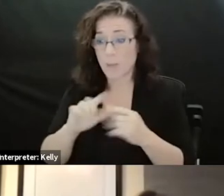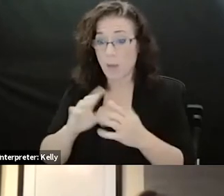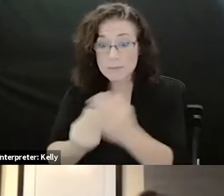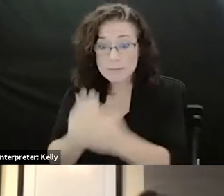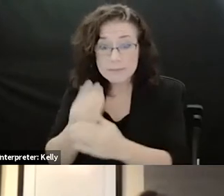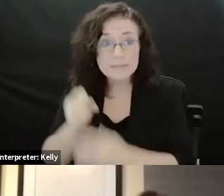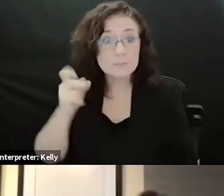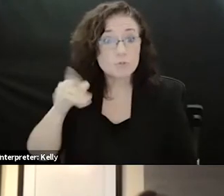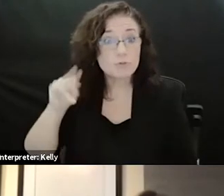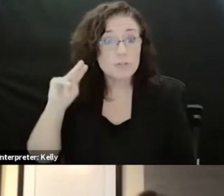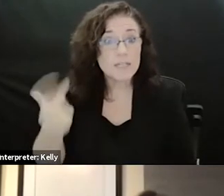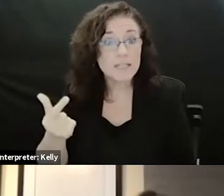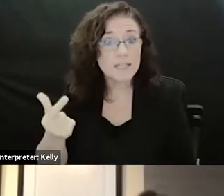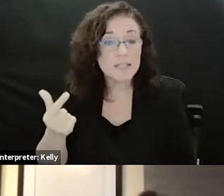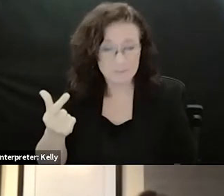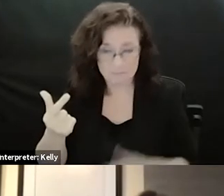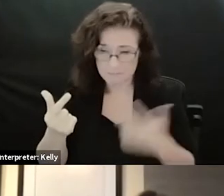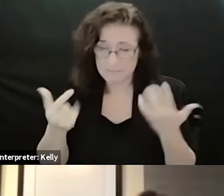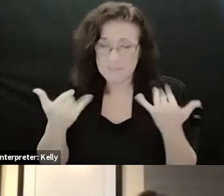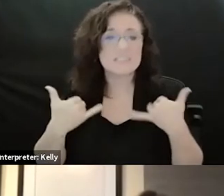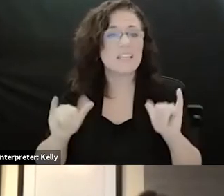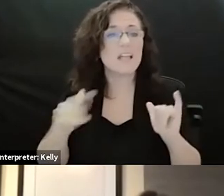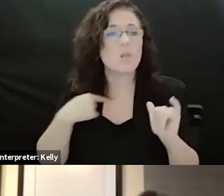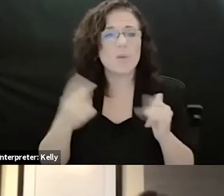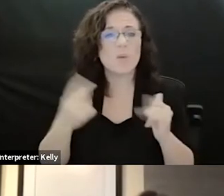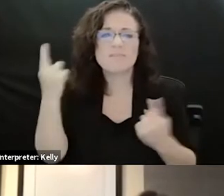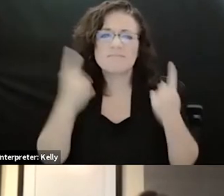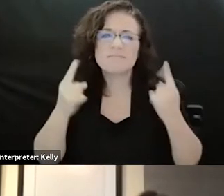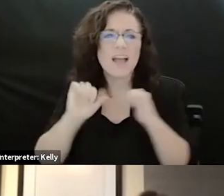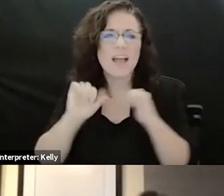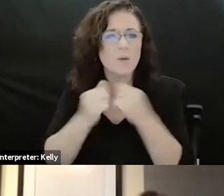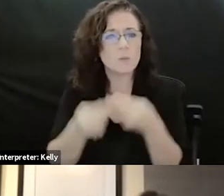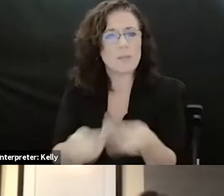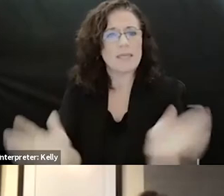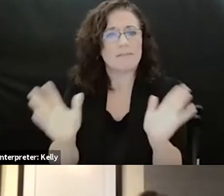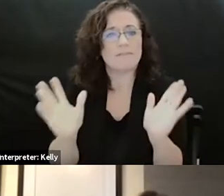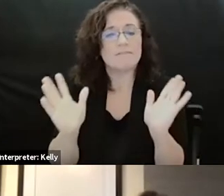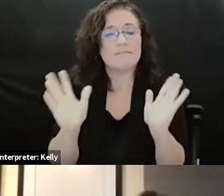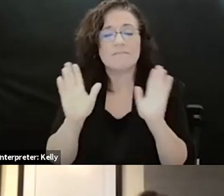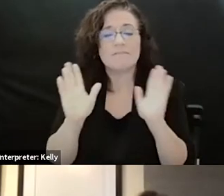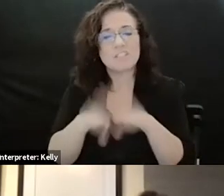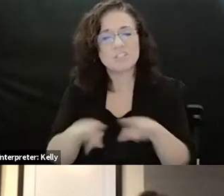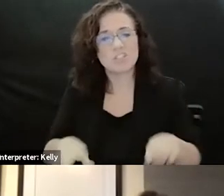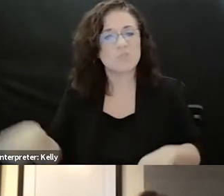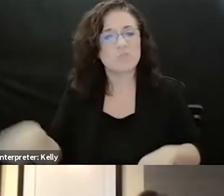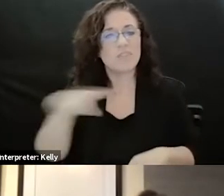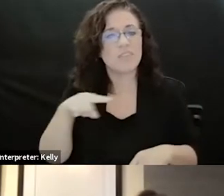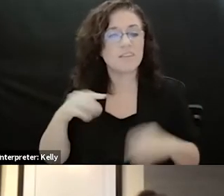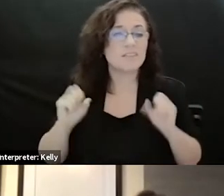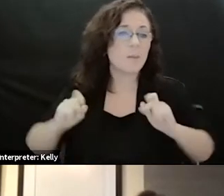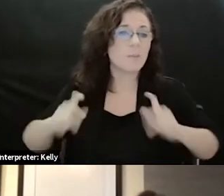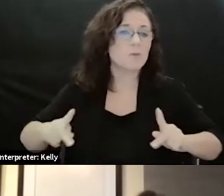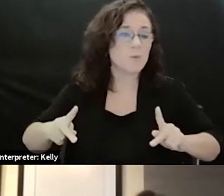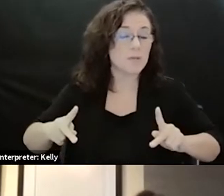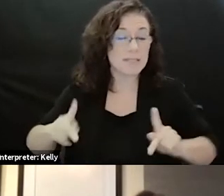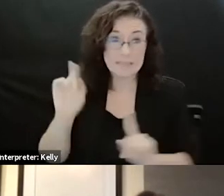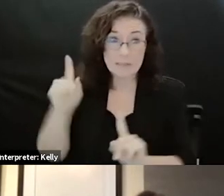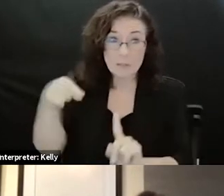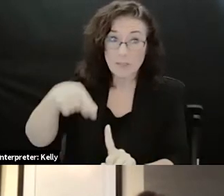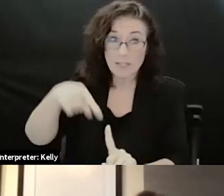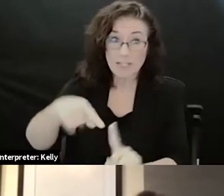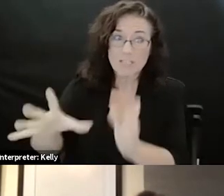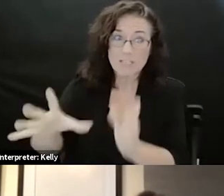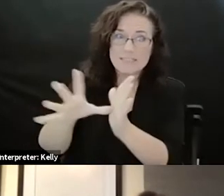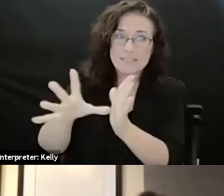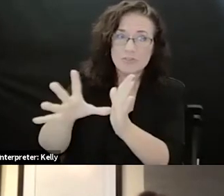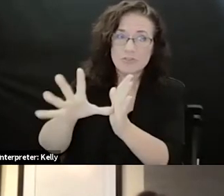to create these opportunities and experiences that our children need particularly our seniors in high school so lots of work is being